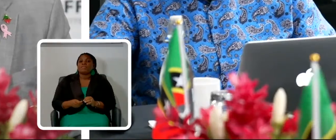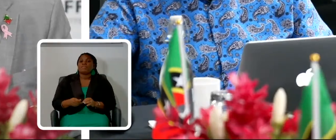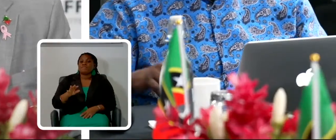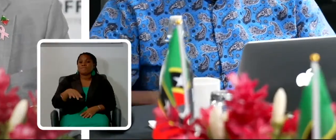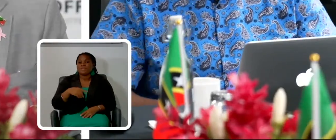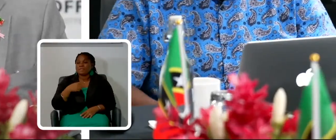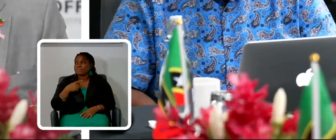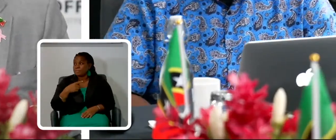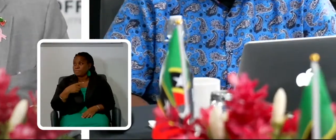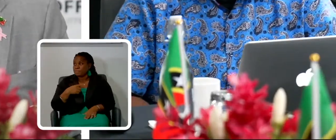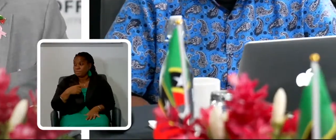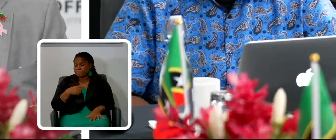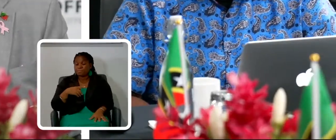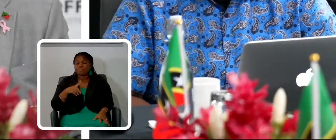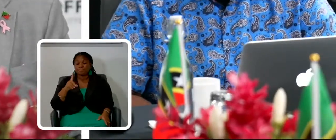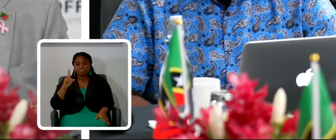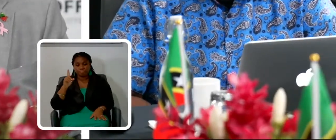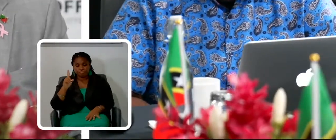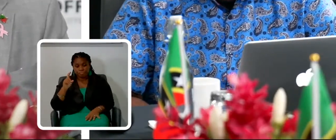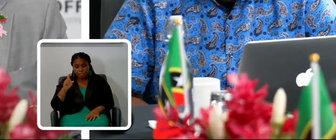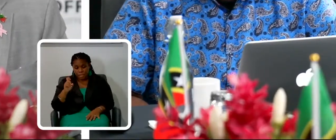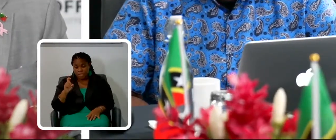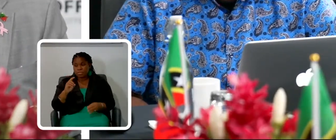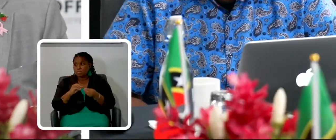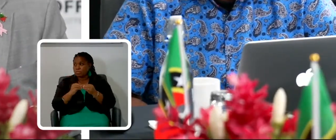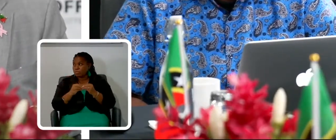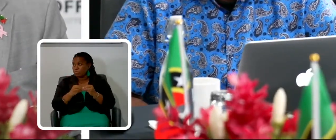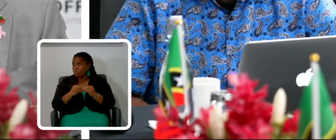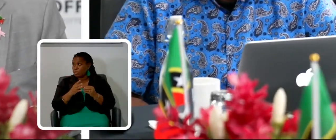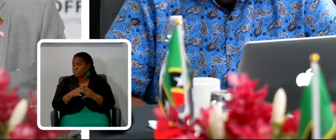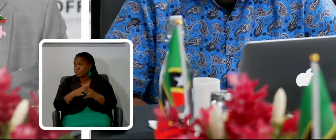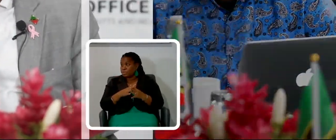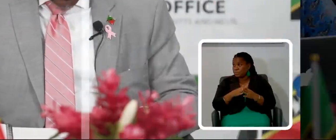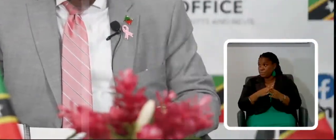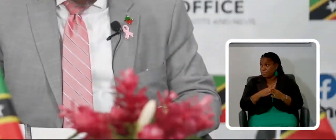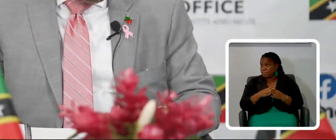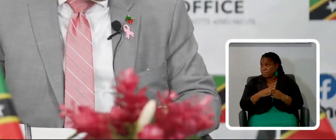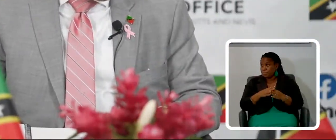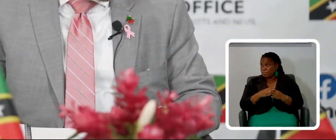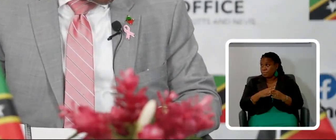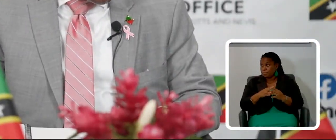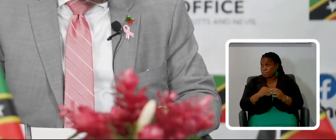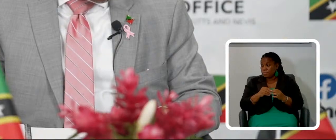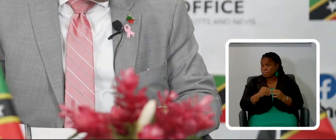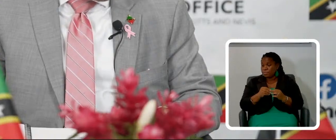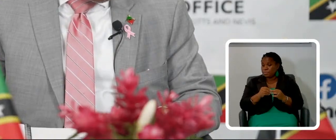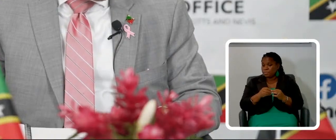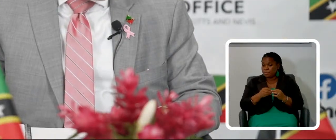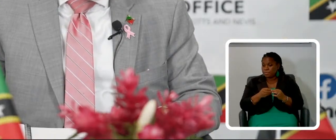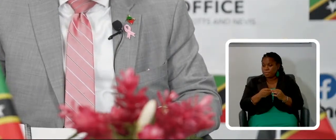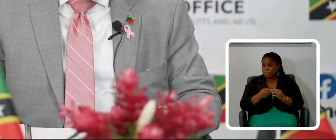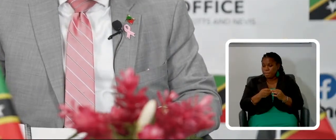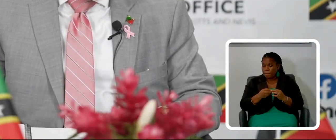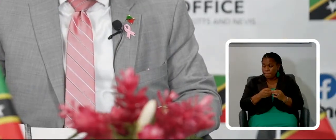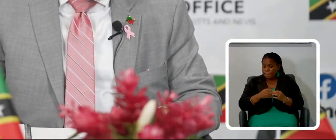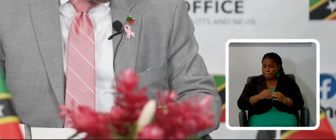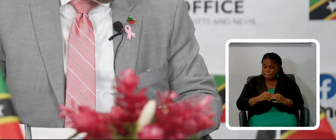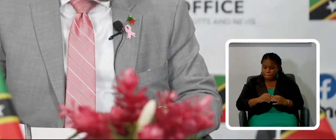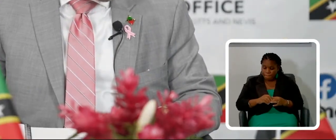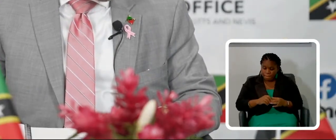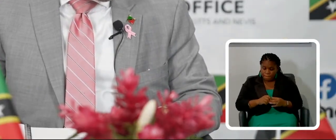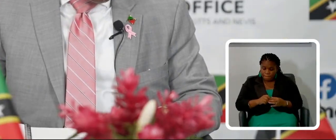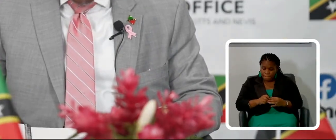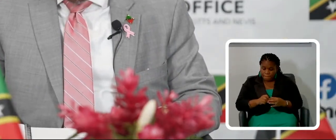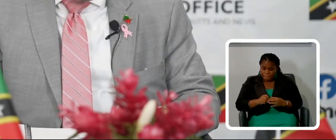Right. So you're asking a number of critical questions. I leave that to the DPP. The DPP is an independent office, but I can tell you the mandate is to look deep and